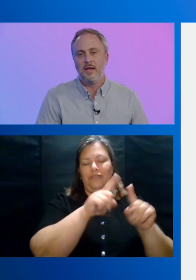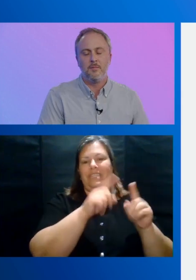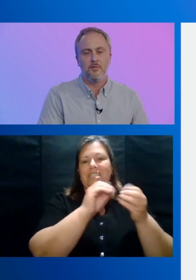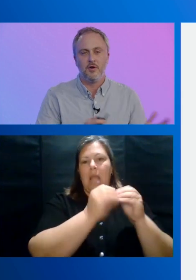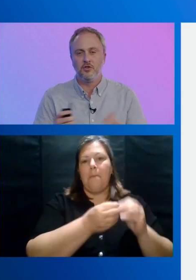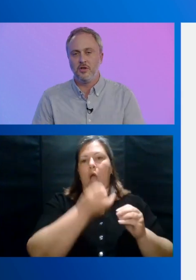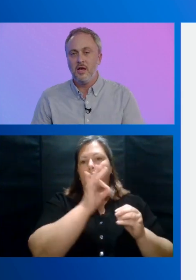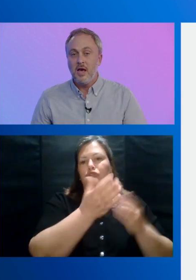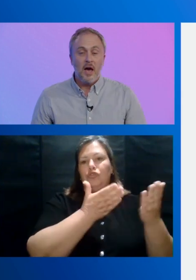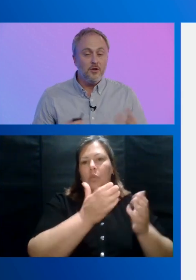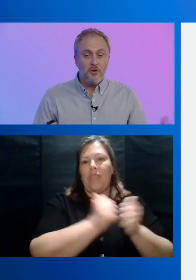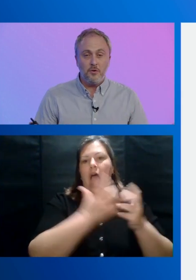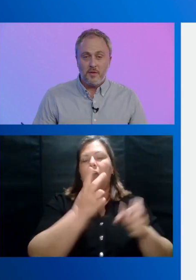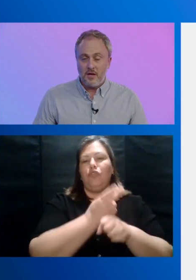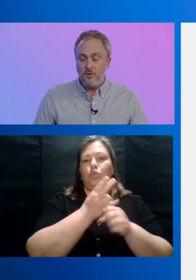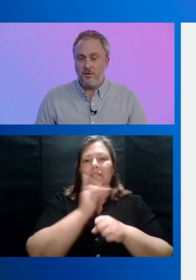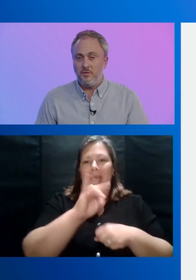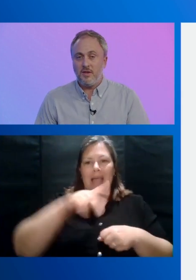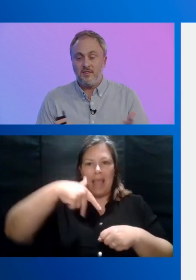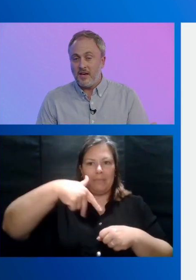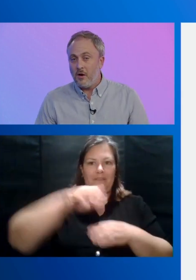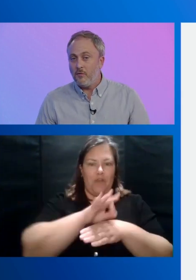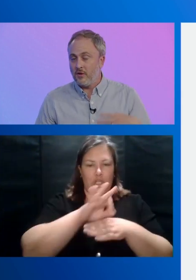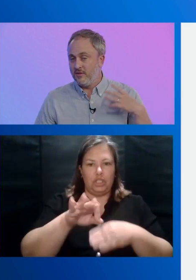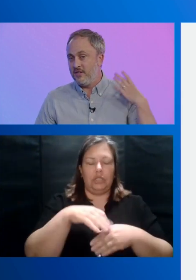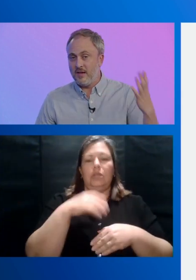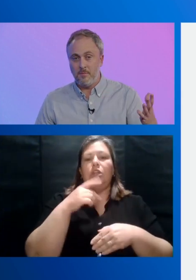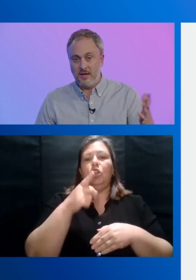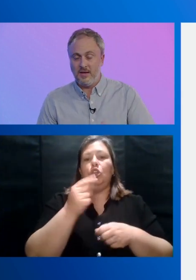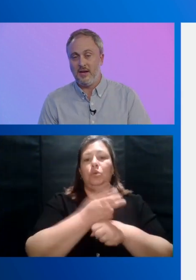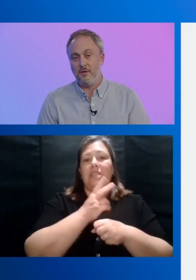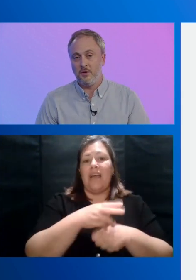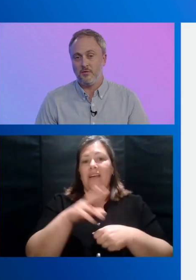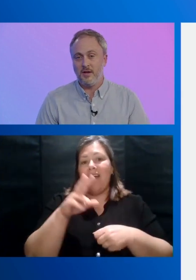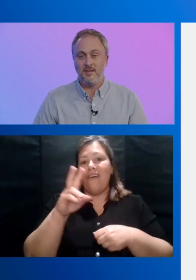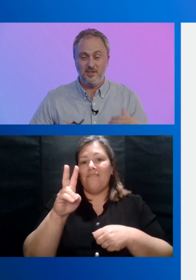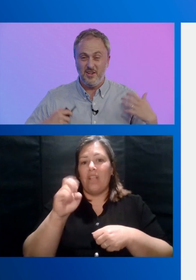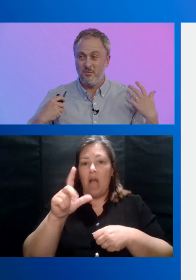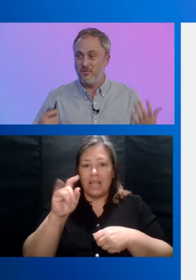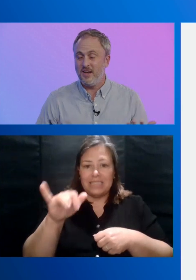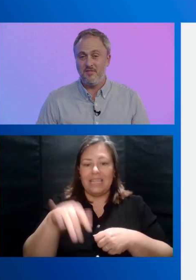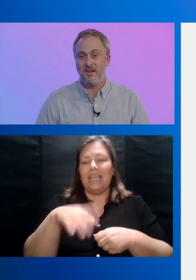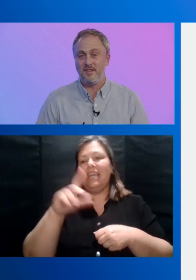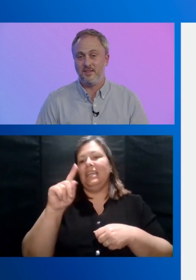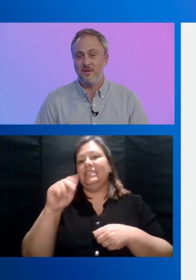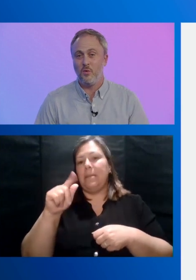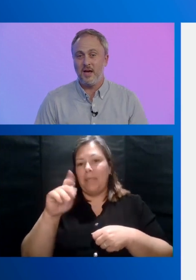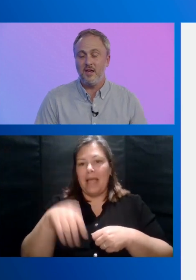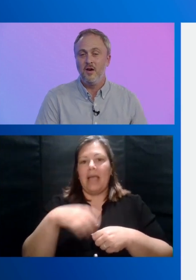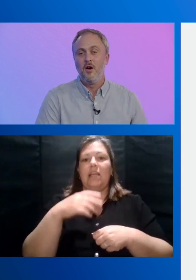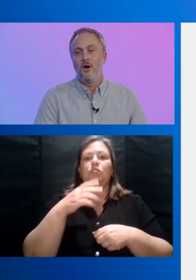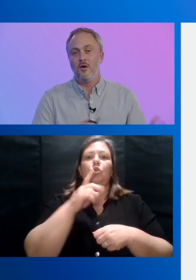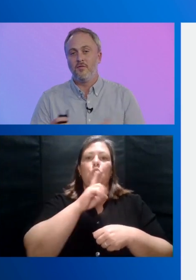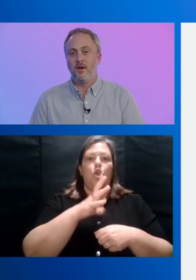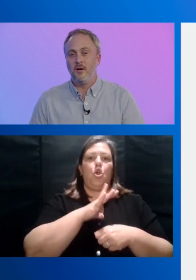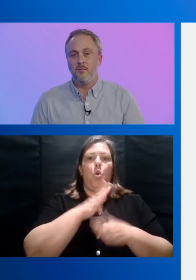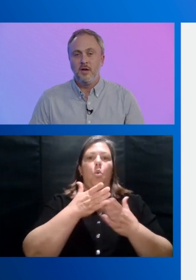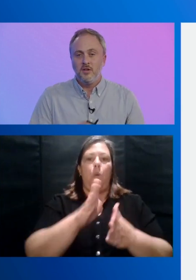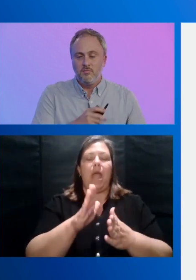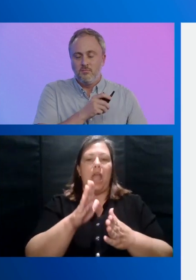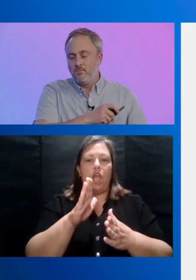invoke a Lambda function. And you can do that using VTL, velocity templating language, right? It's actually a really fantastic way